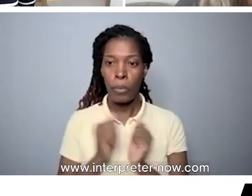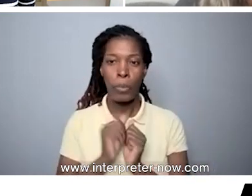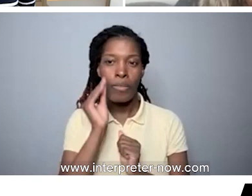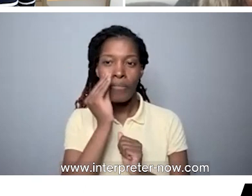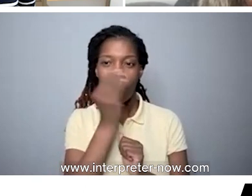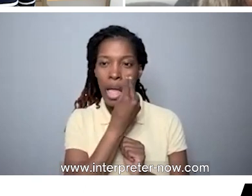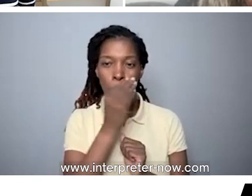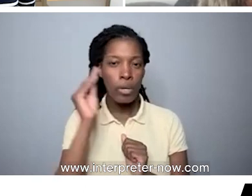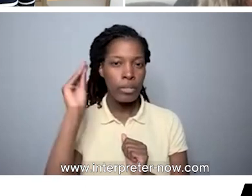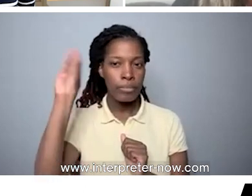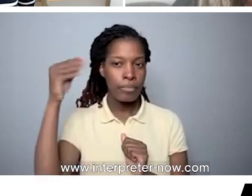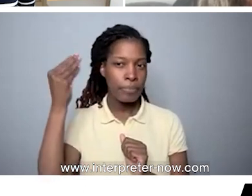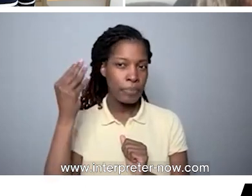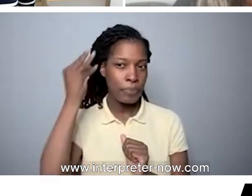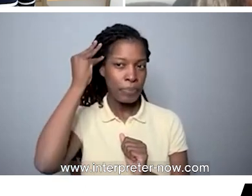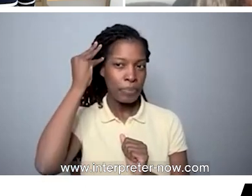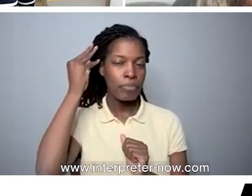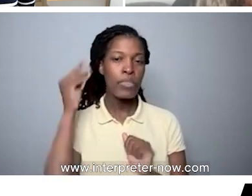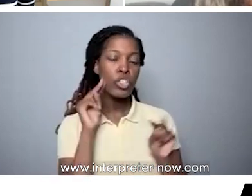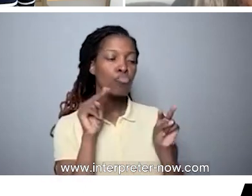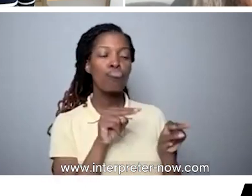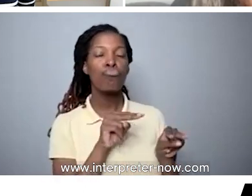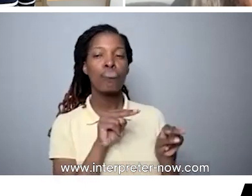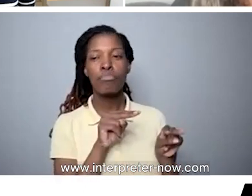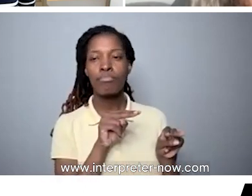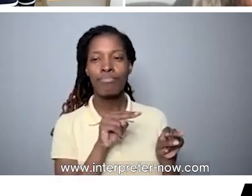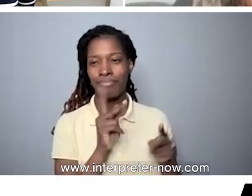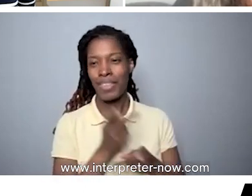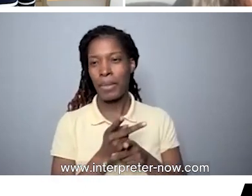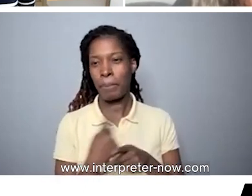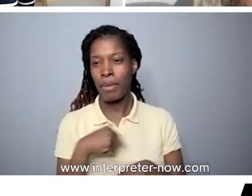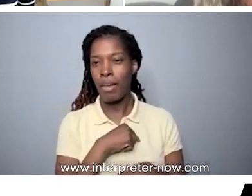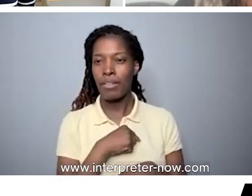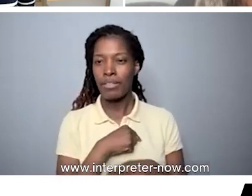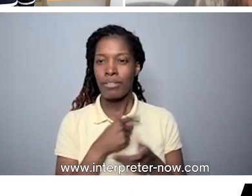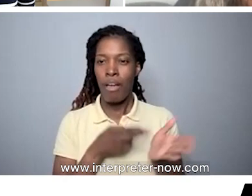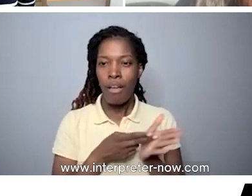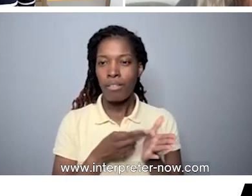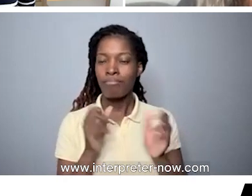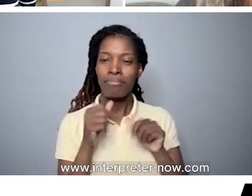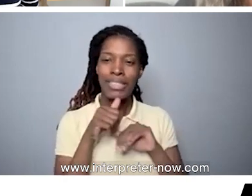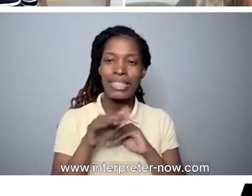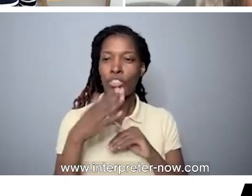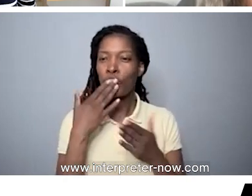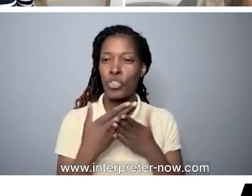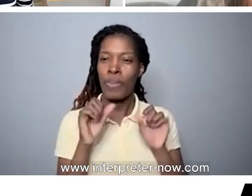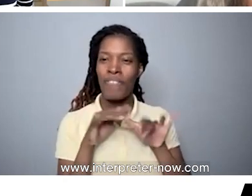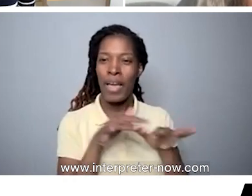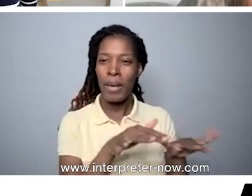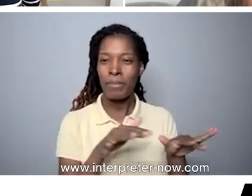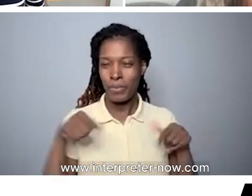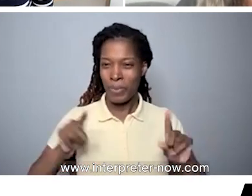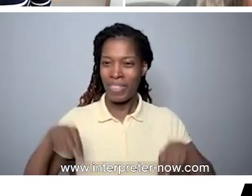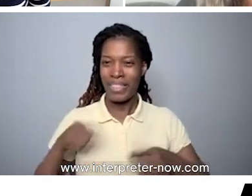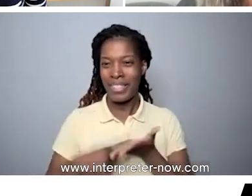overlooking, keeping us just sending good vibes our way, I think, as we have this discussion. I love it.